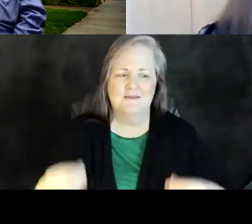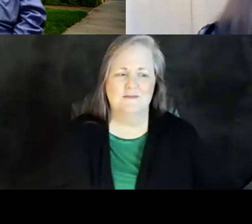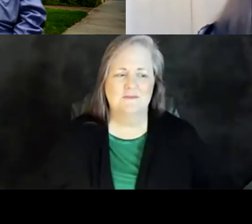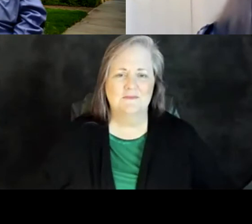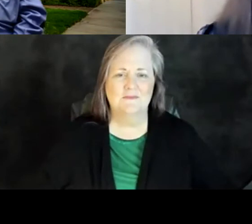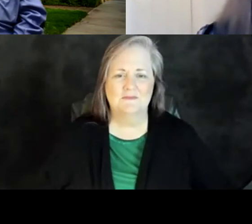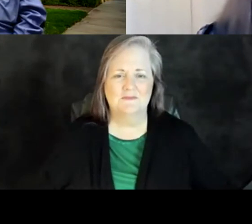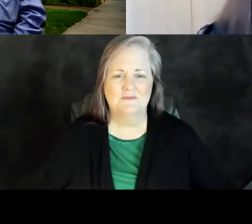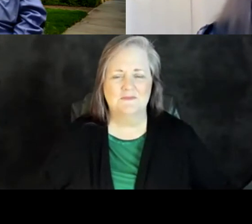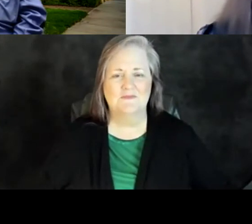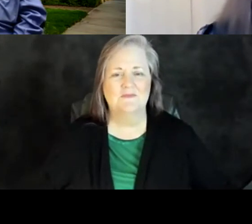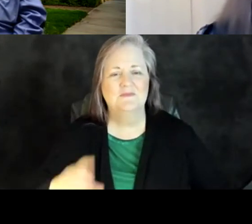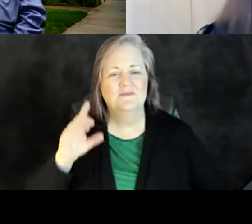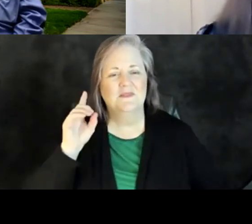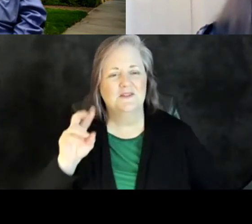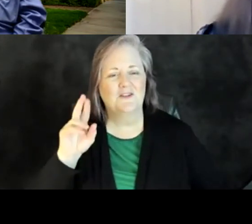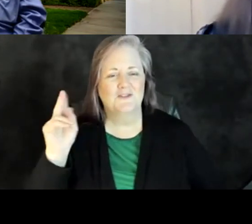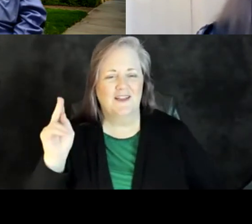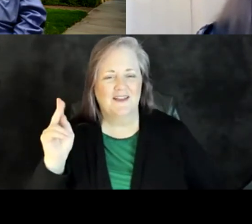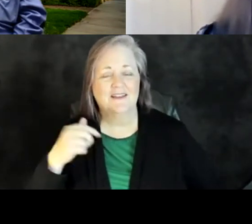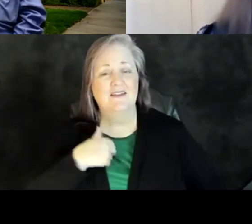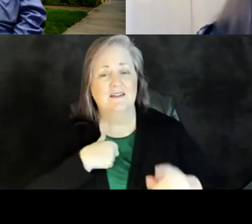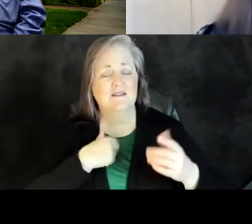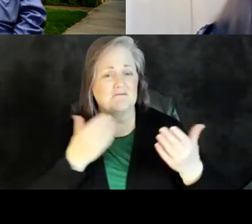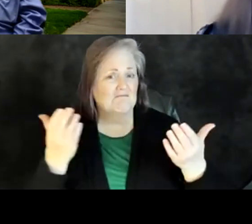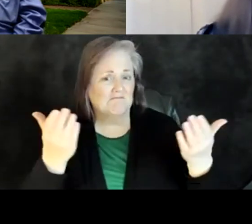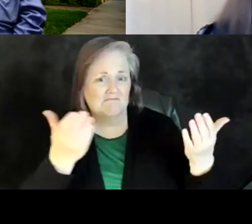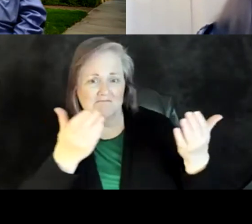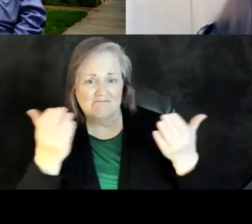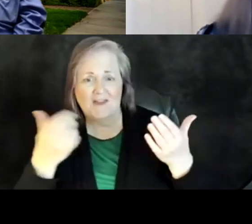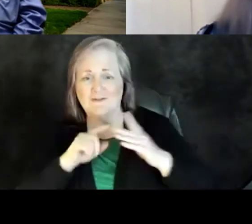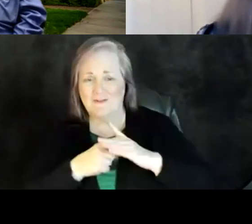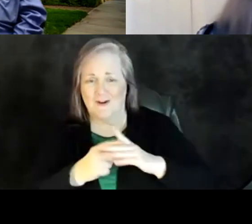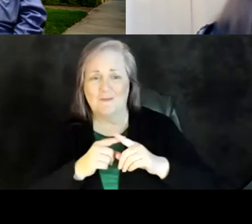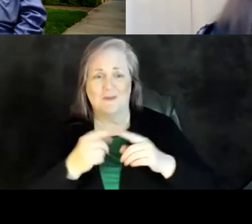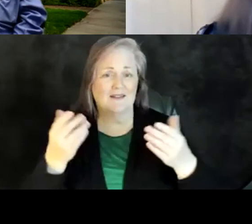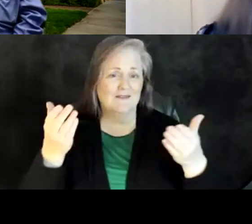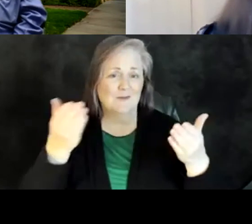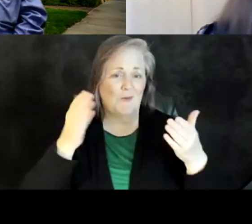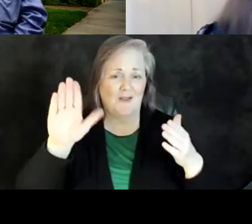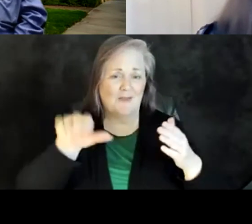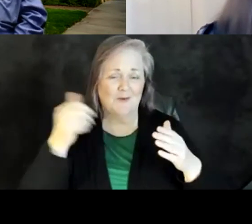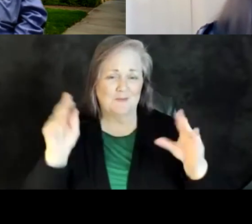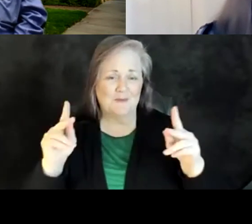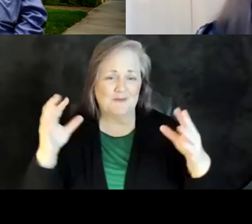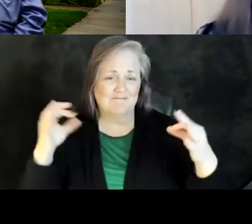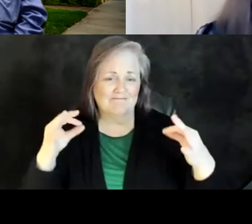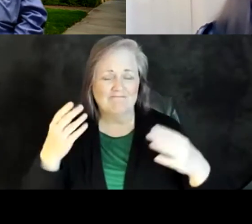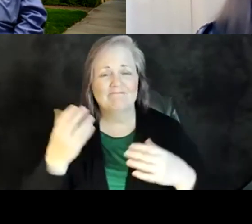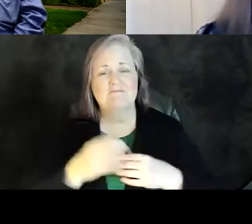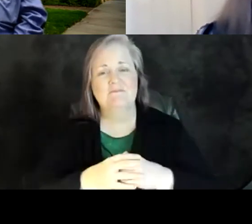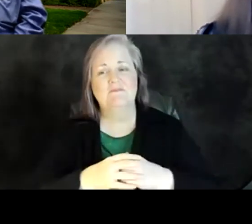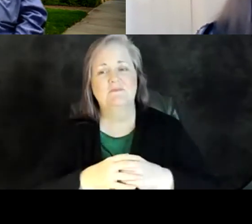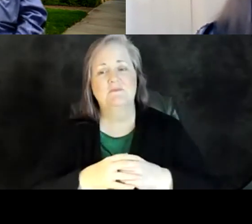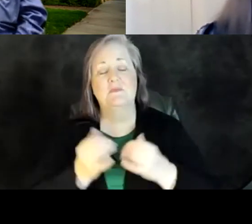I'll start off, but I welcome input from Dr. Cohen and Linan as well, because